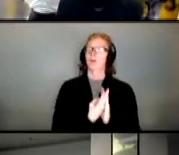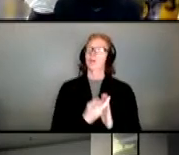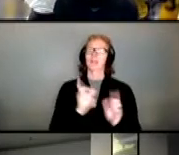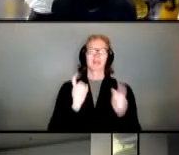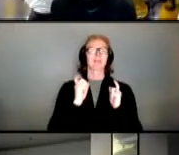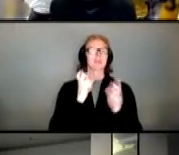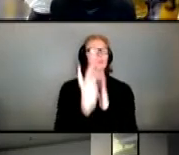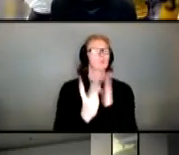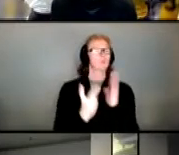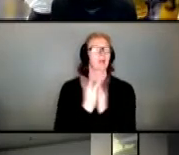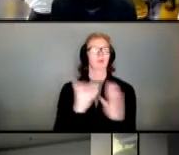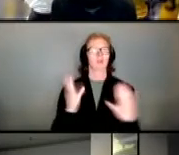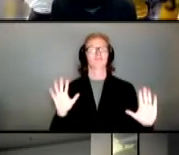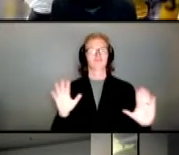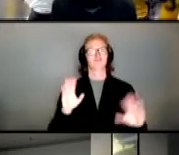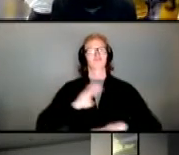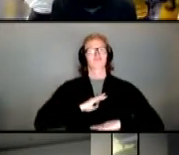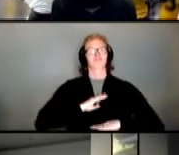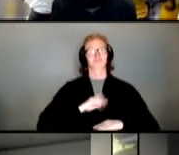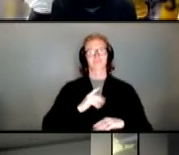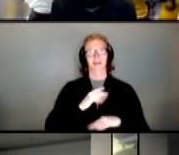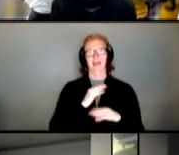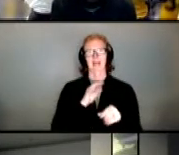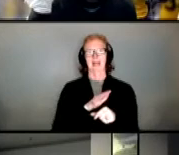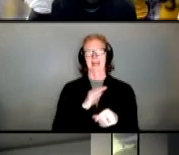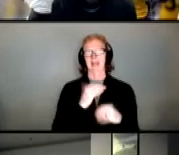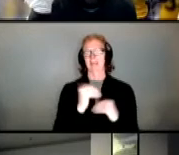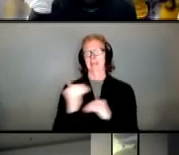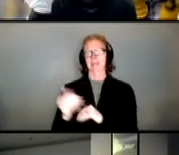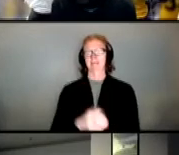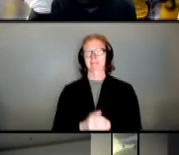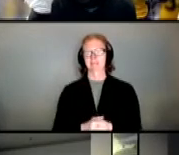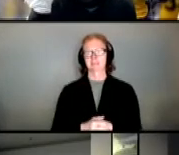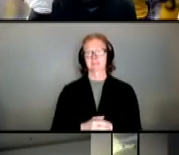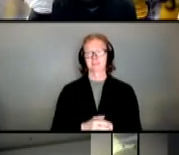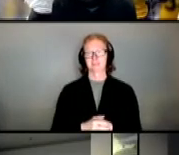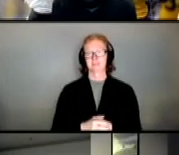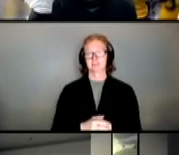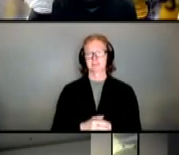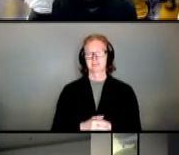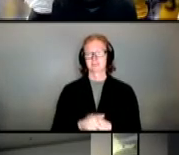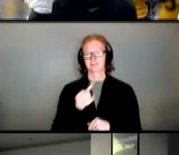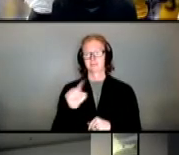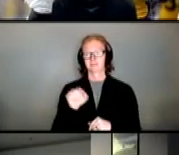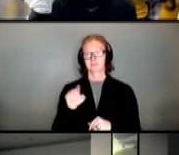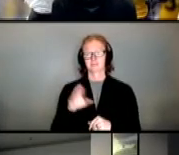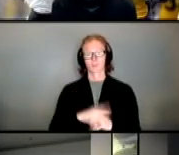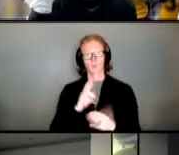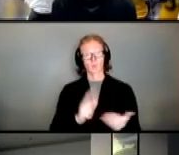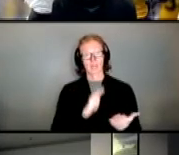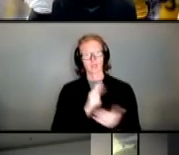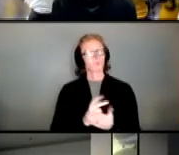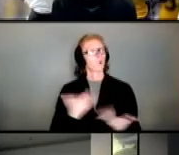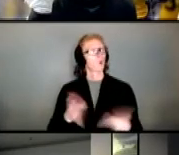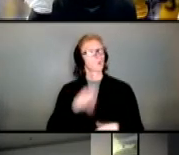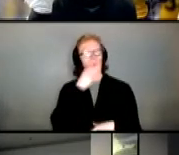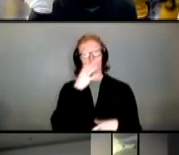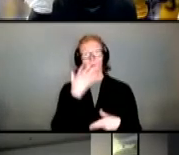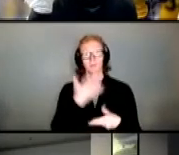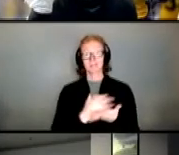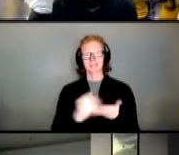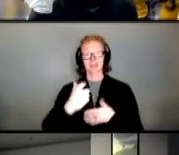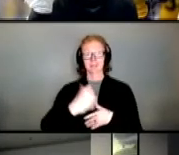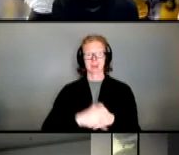2 hours, that's about my limit. I can do 2 hours. This is 3 and we're almost done. And where did the time